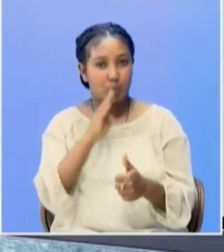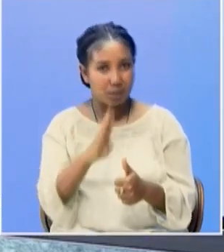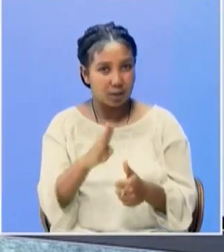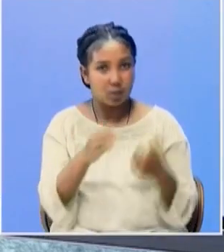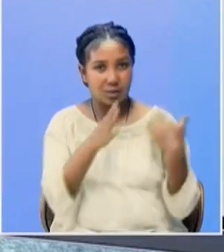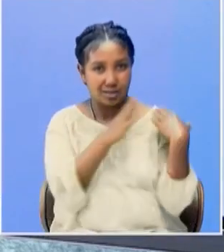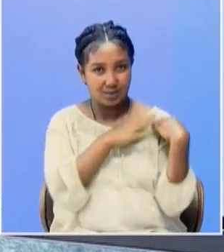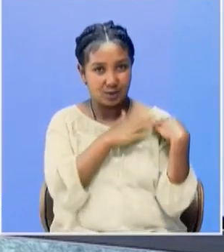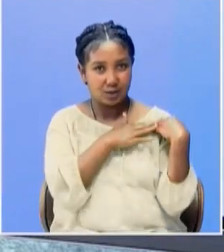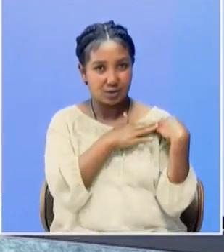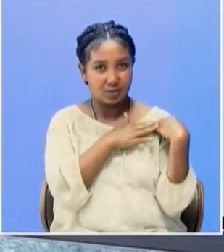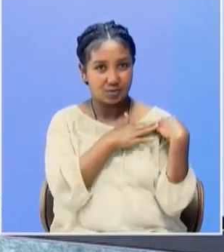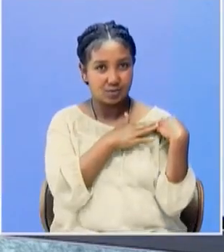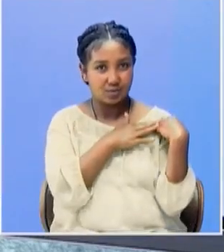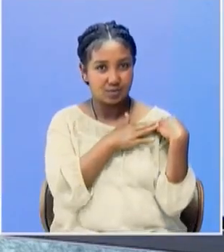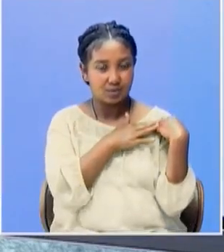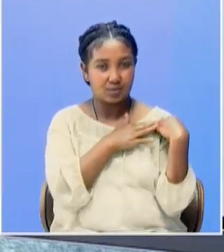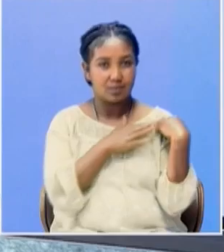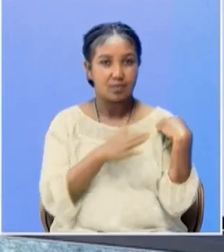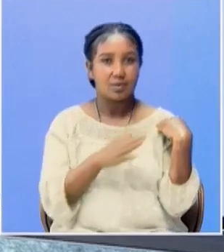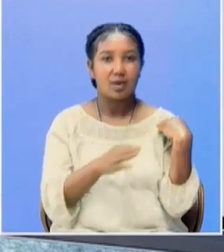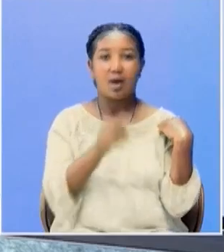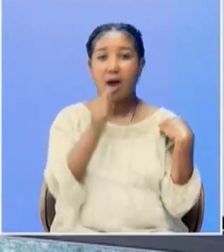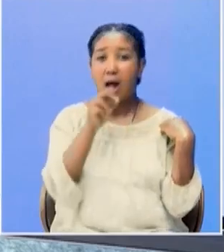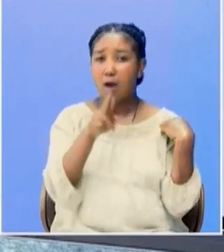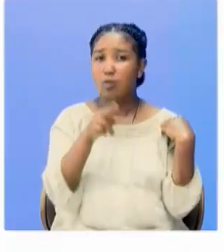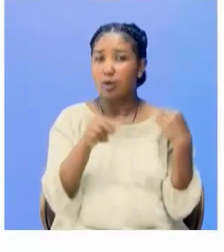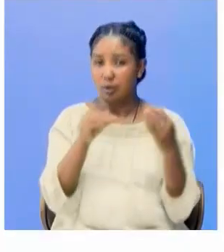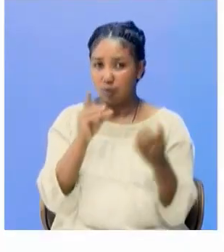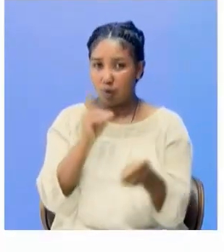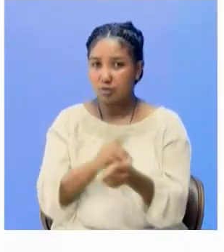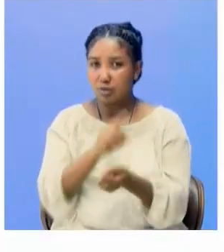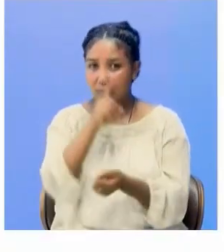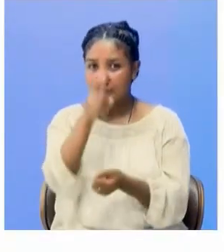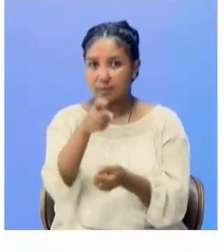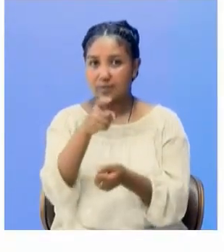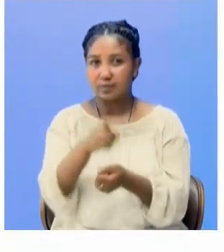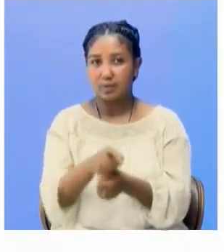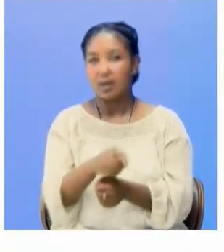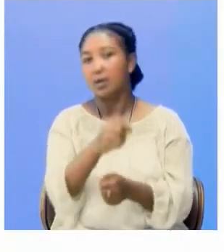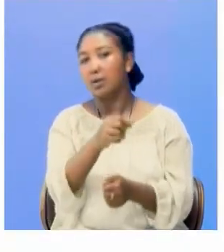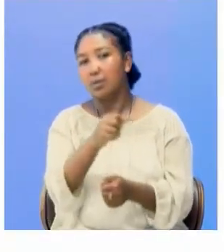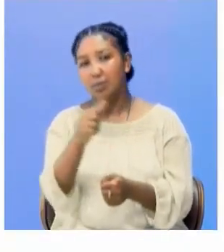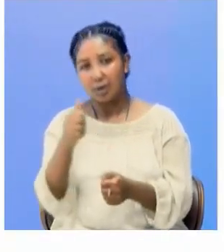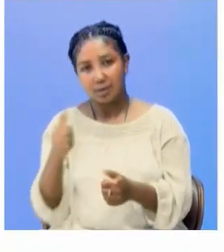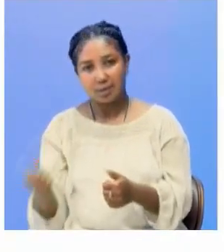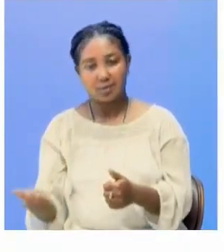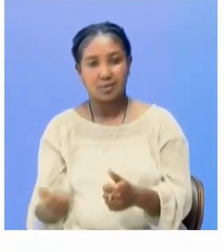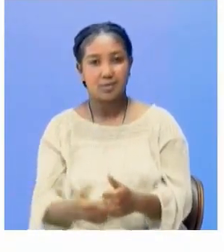subject. Okay? Are you a doctor? What about